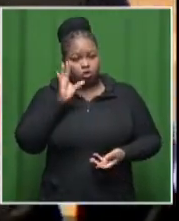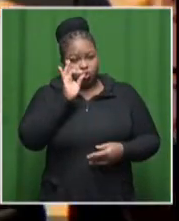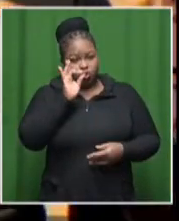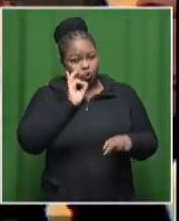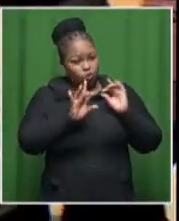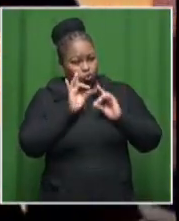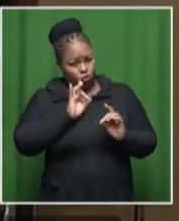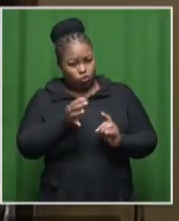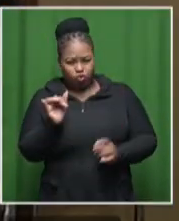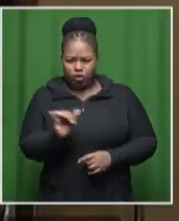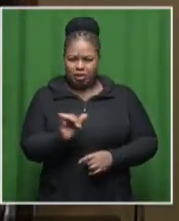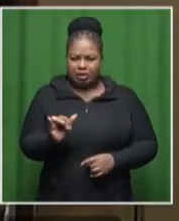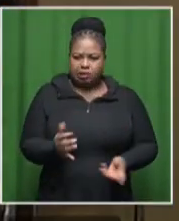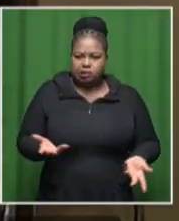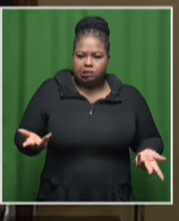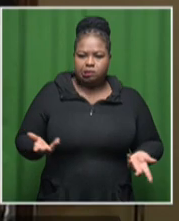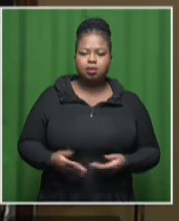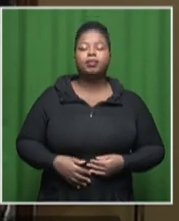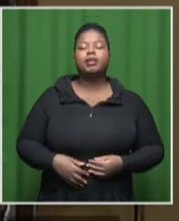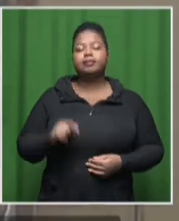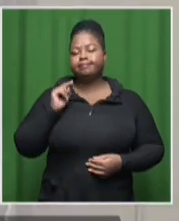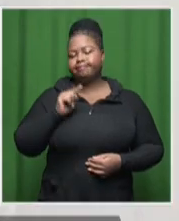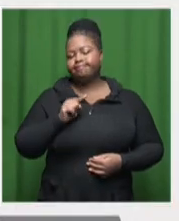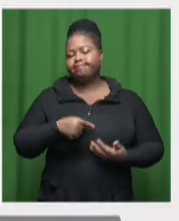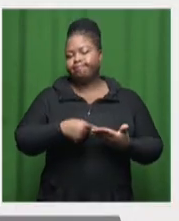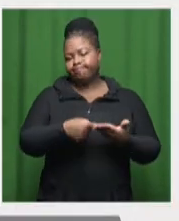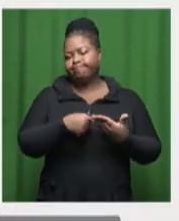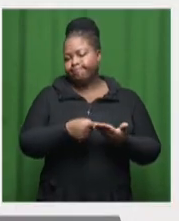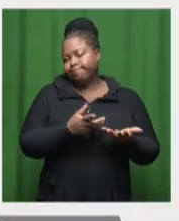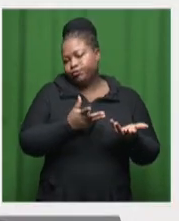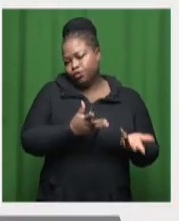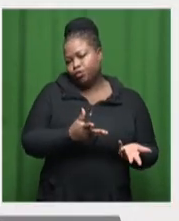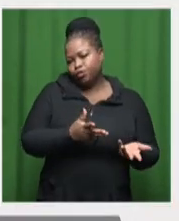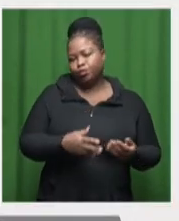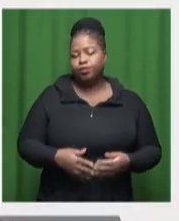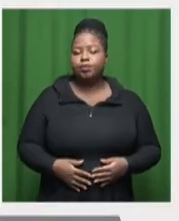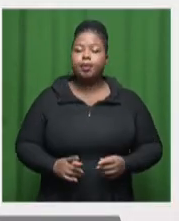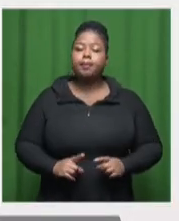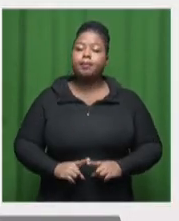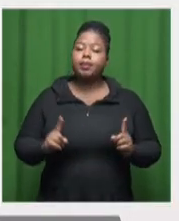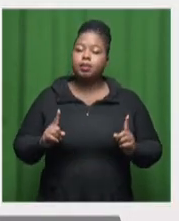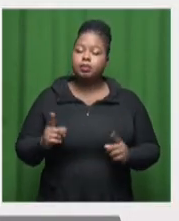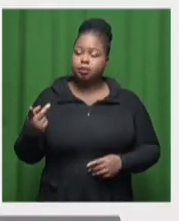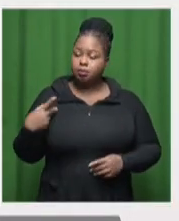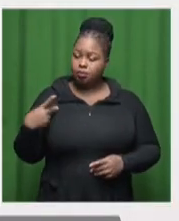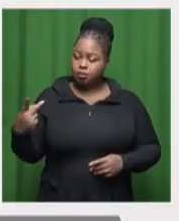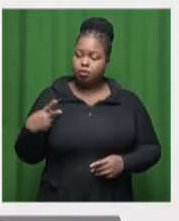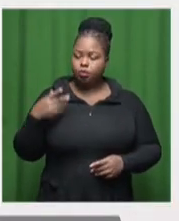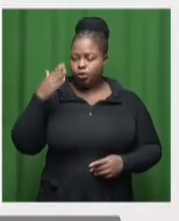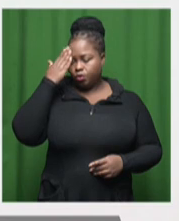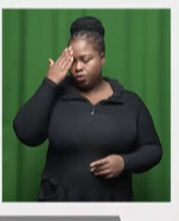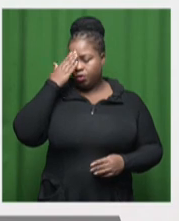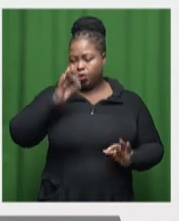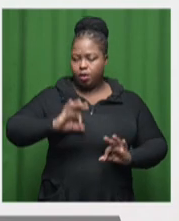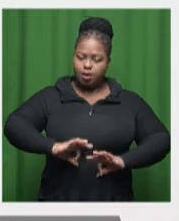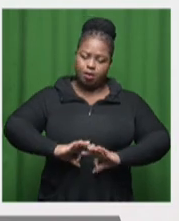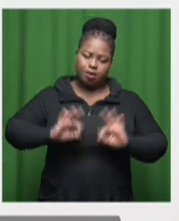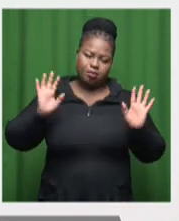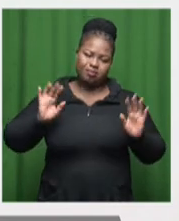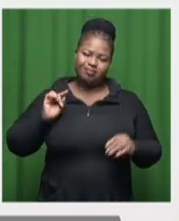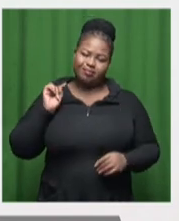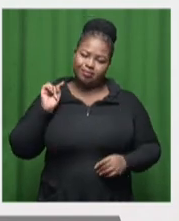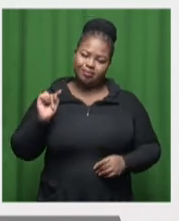that way. And perhaps that's another debate that we can have. However, you and I, Sakina, know quite very well where